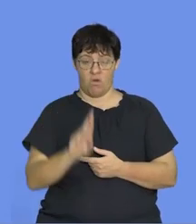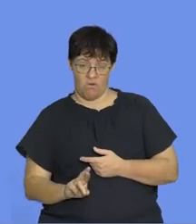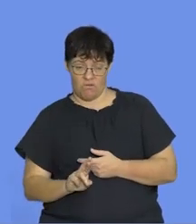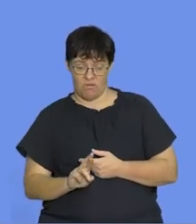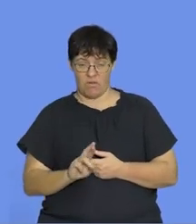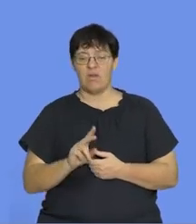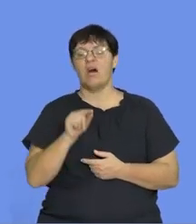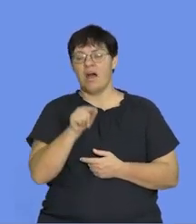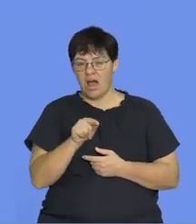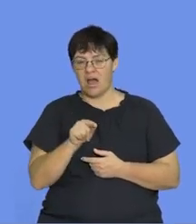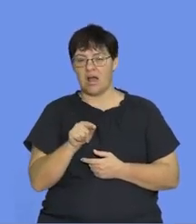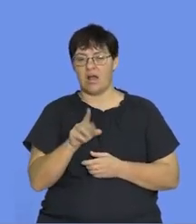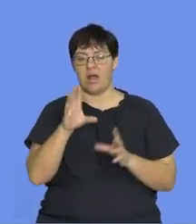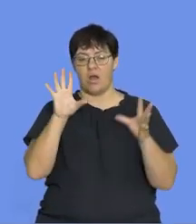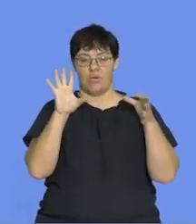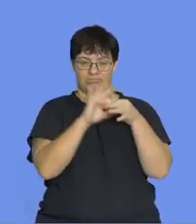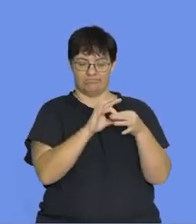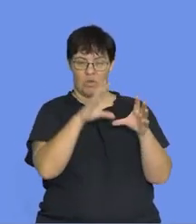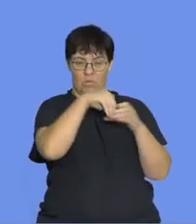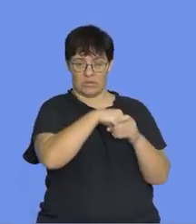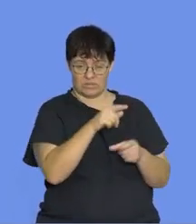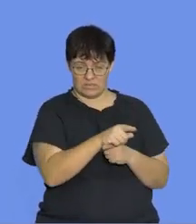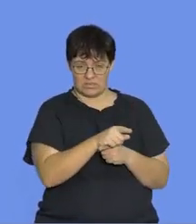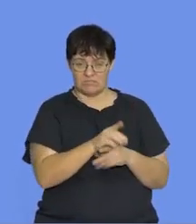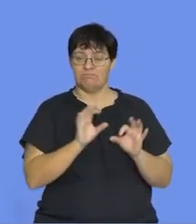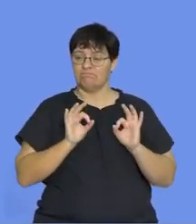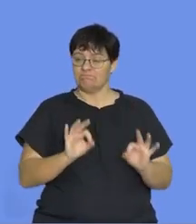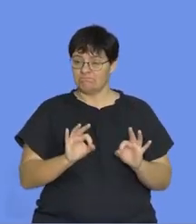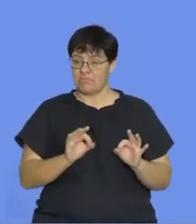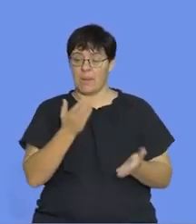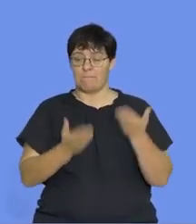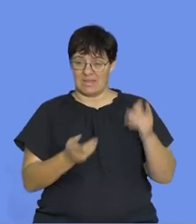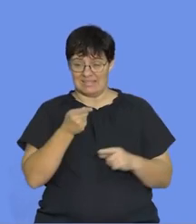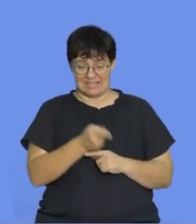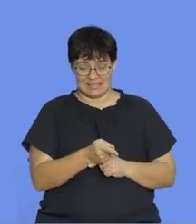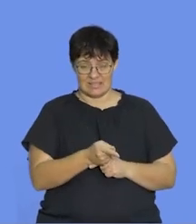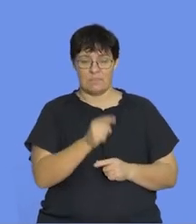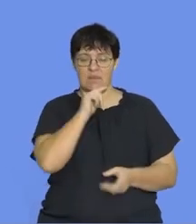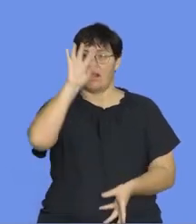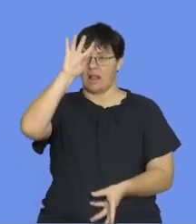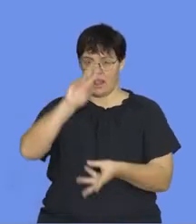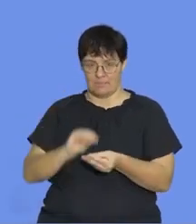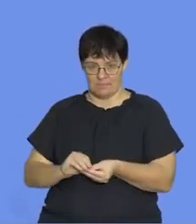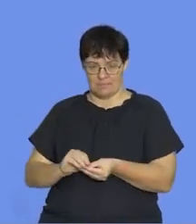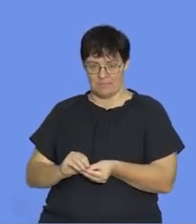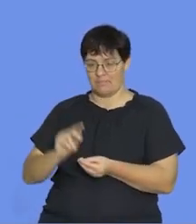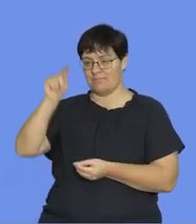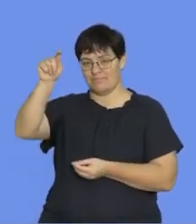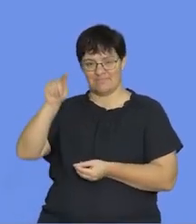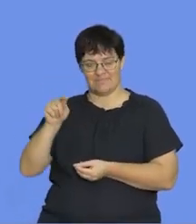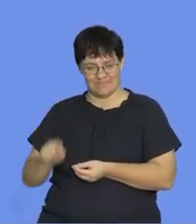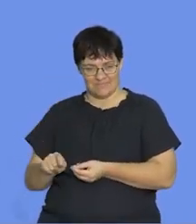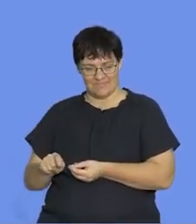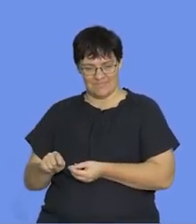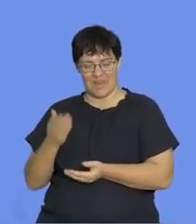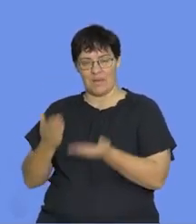a compound. And we talk about formula mass of a compound as the sum, okay, of the different relative atomic